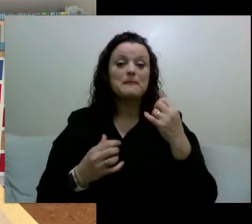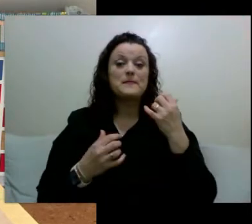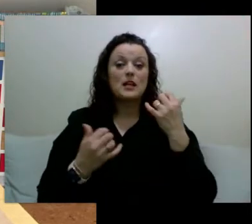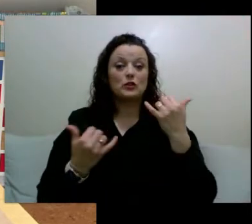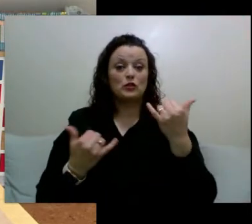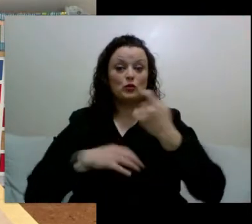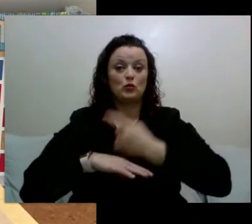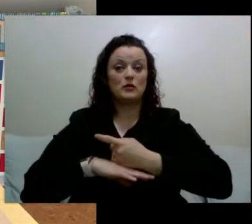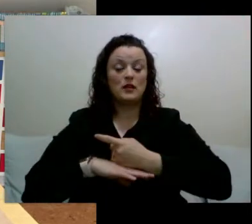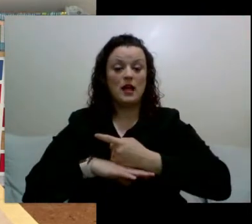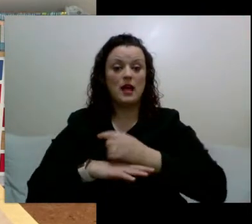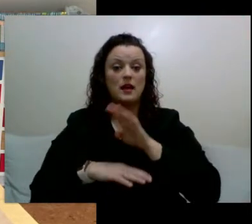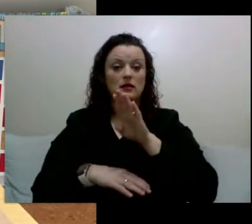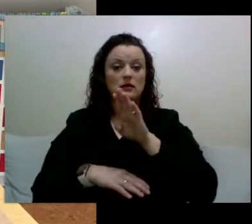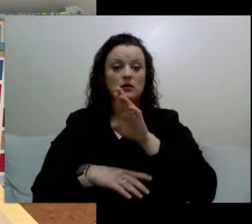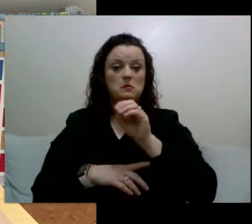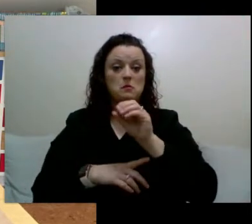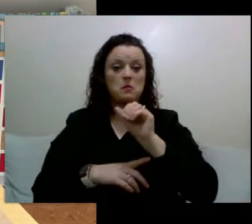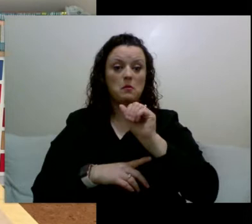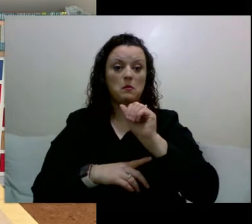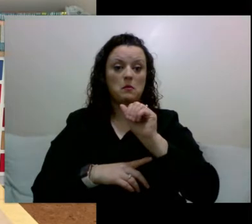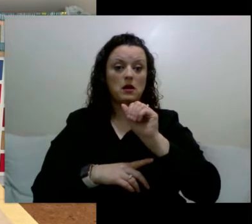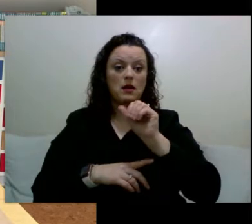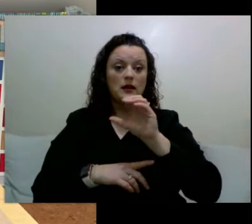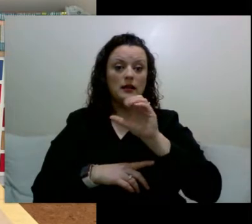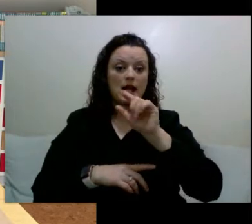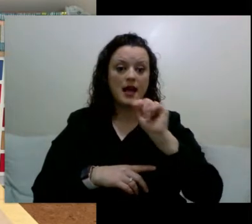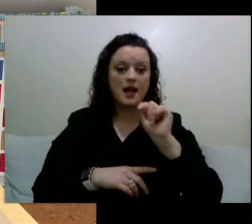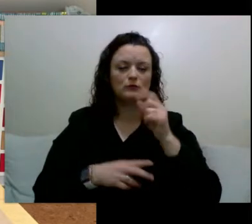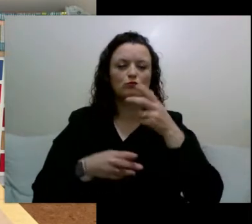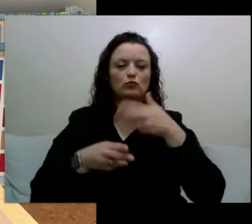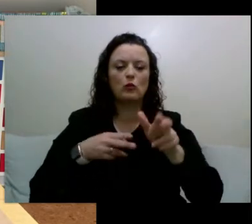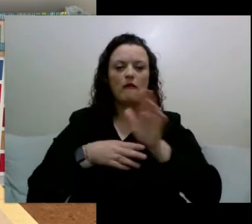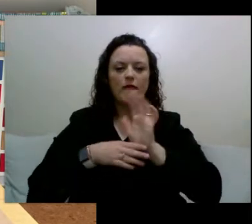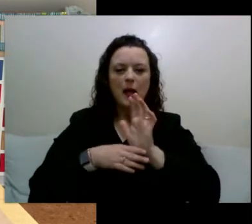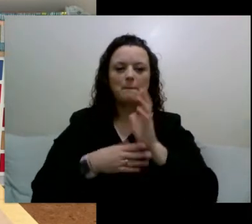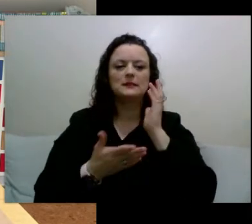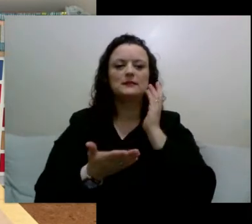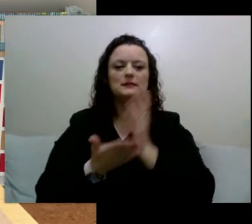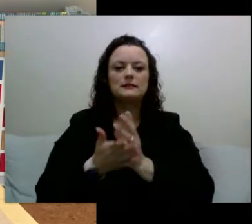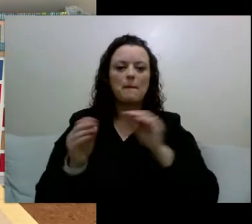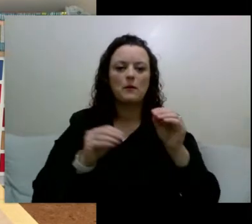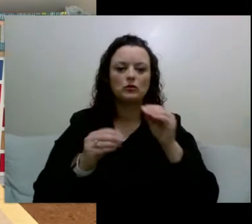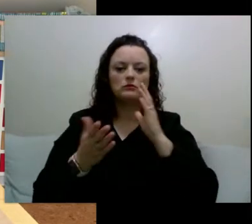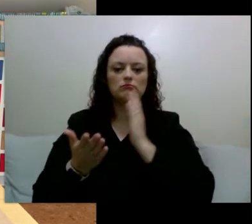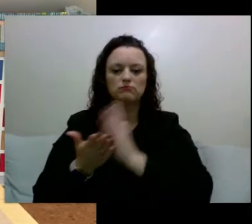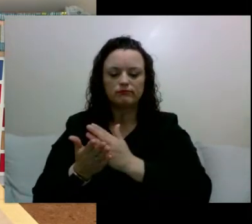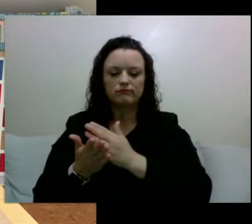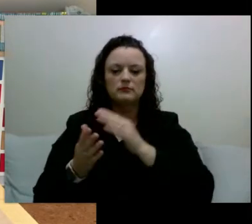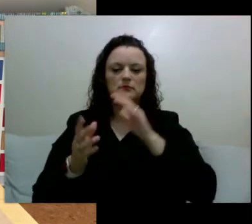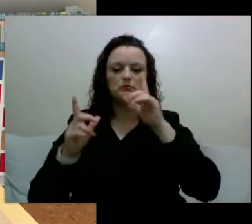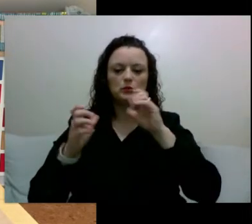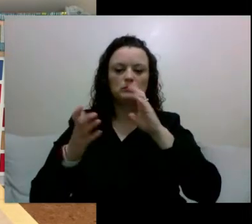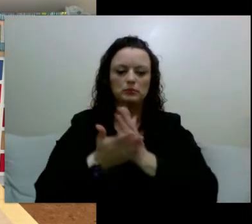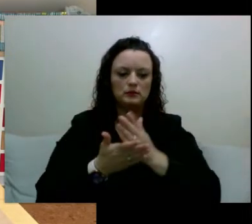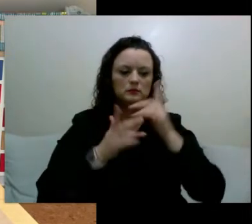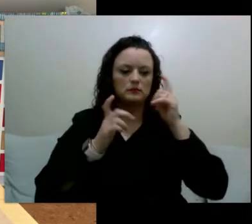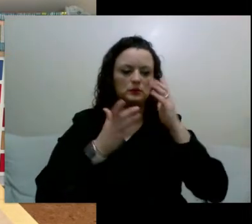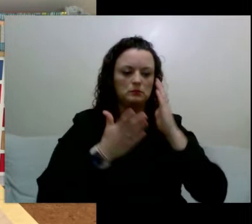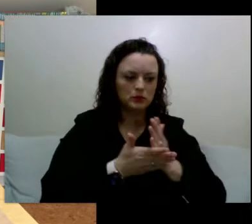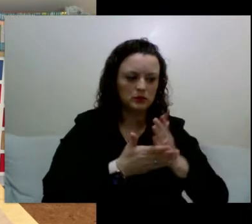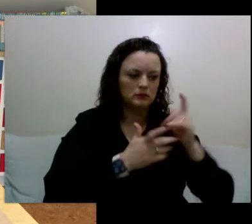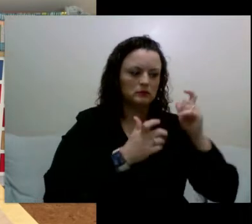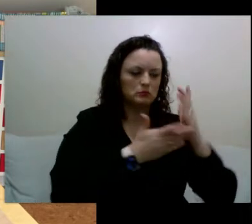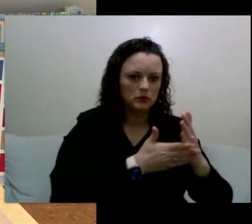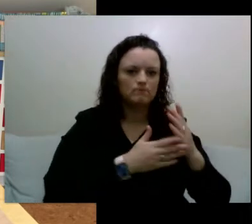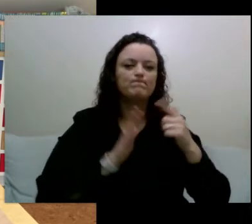on a short film that's a stop motion film of me very quickly building some of these buildings and building the whole town so you can get a sense